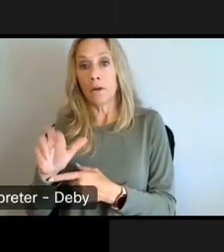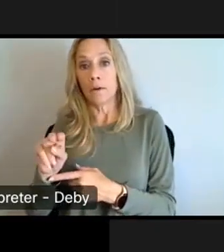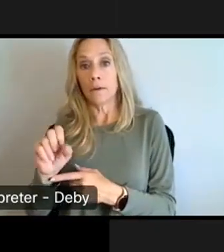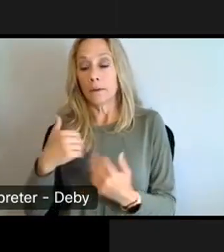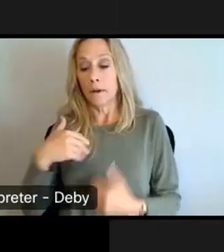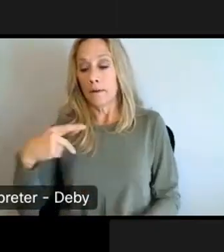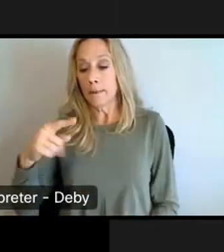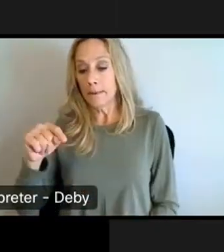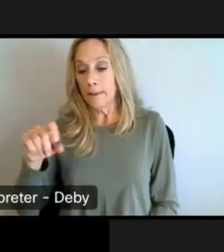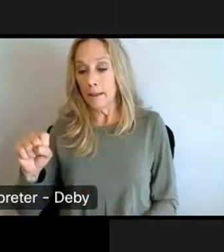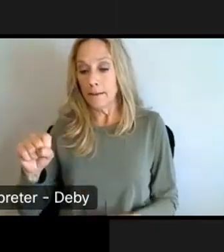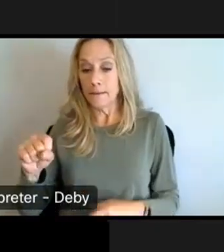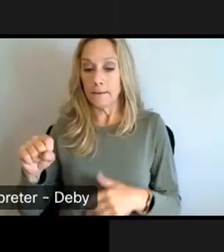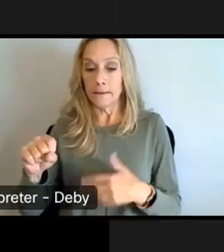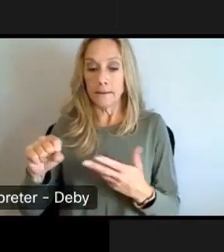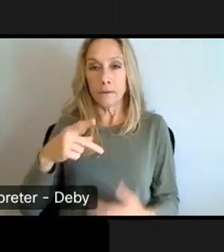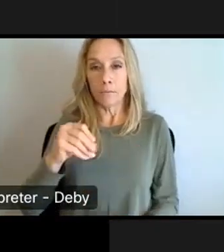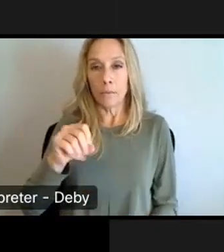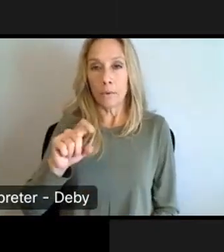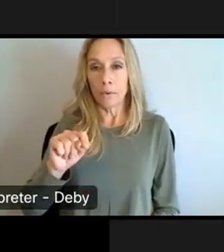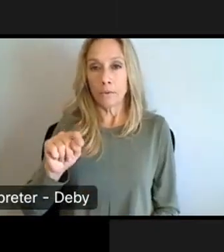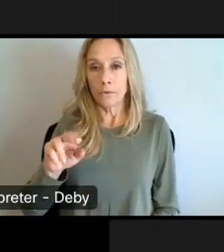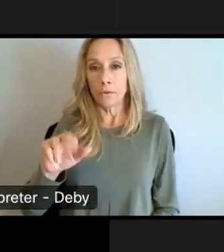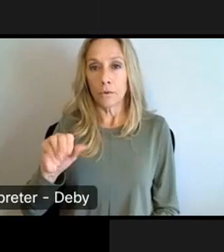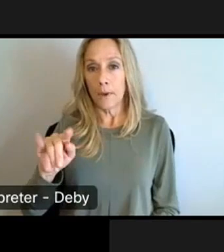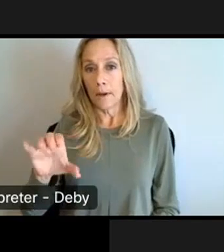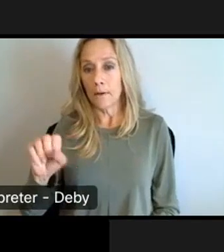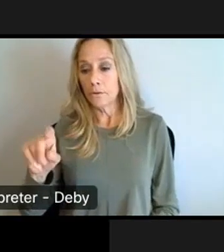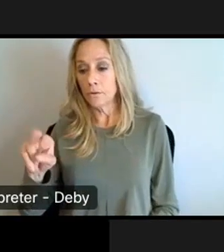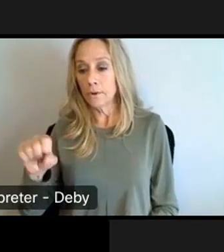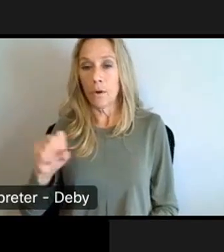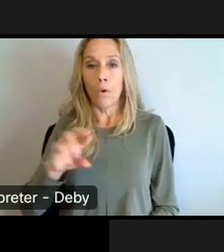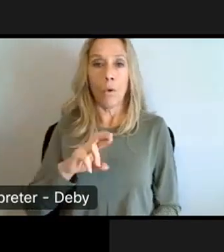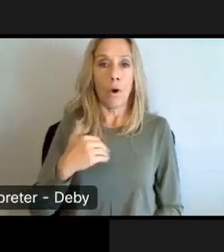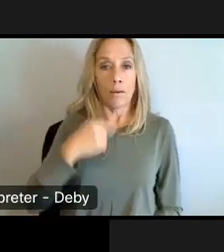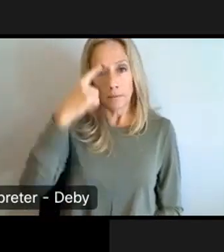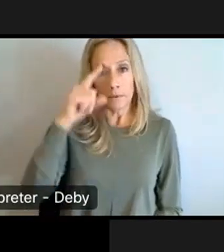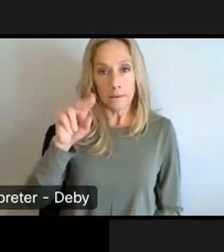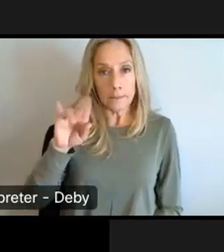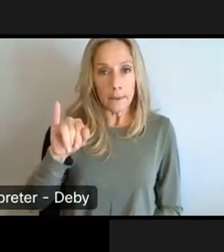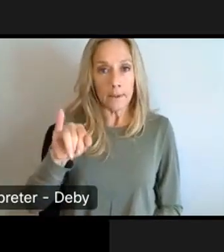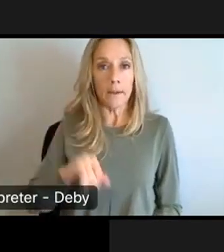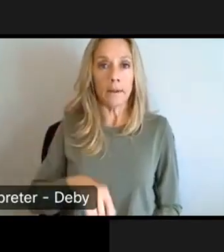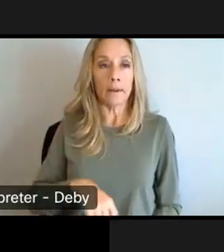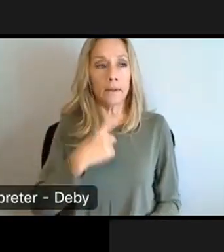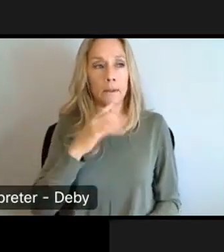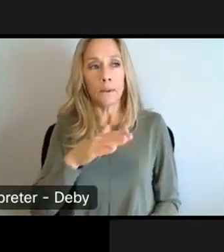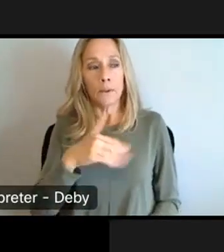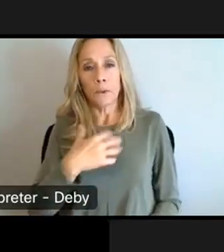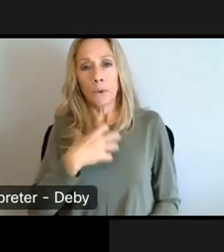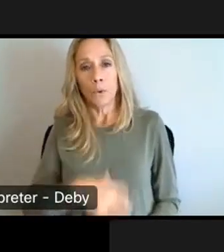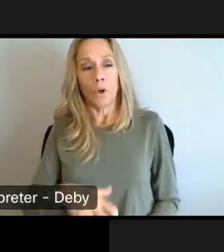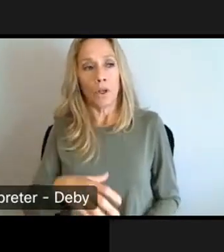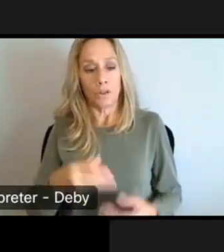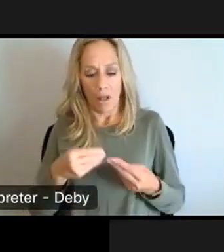PTS, um, post-traumatic stress, or they have a traumatic brain injury, a TBI, and they say, man, I wish I would have lost